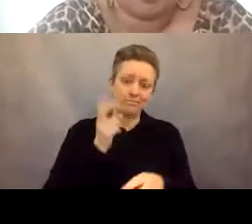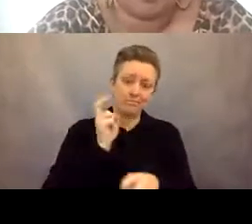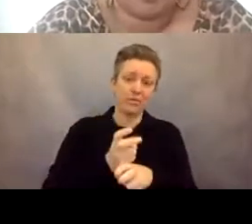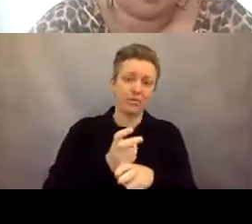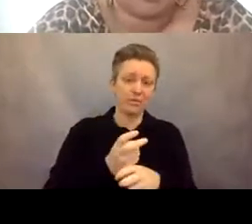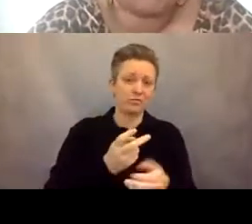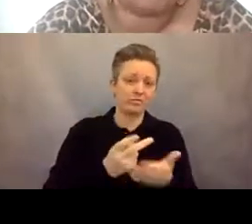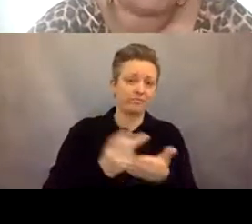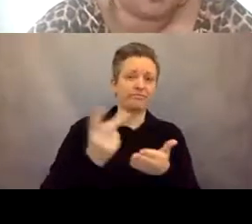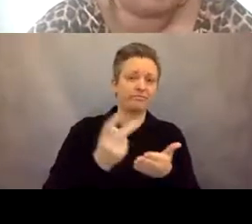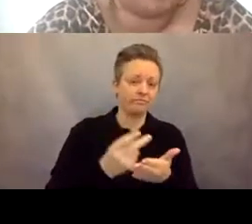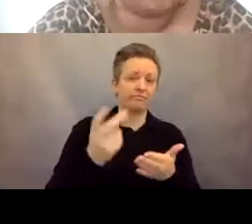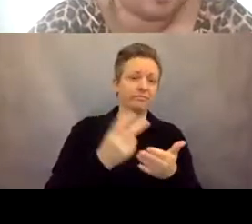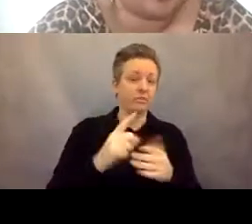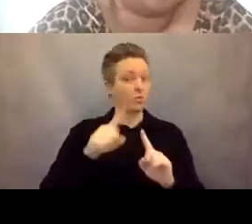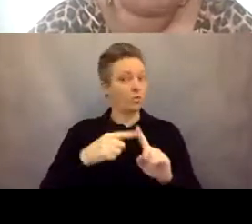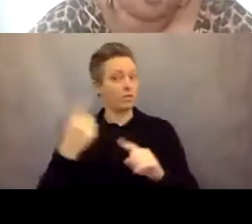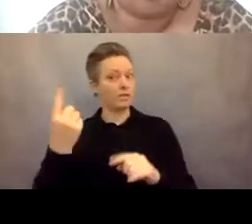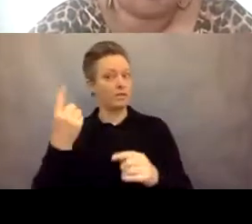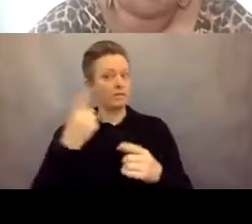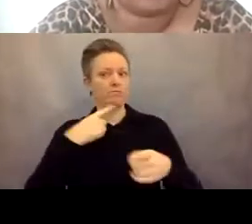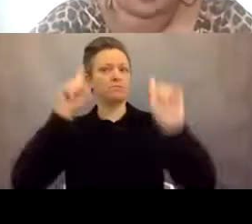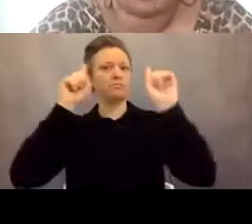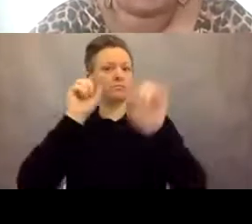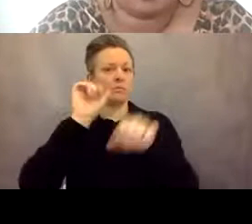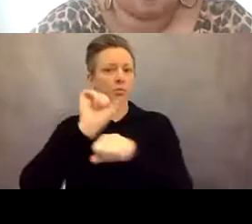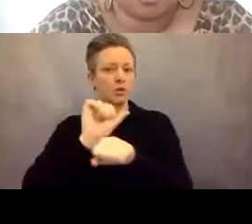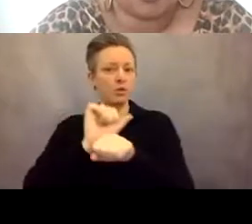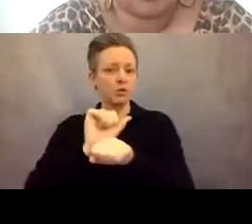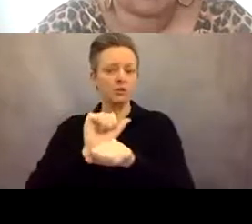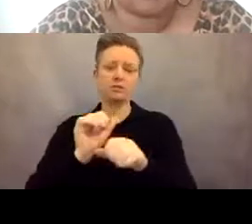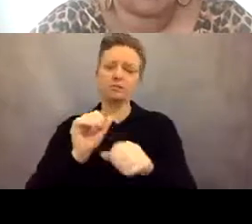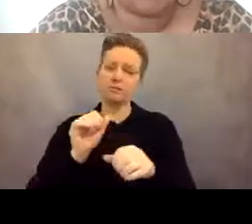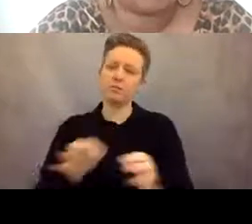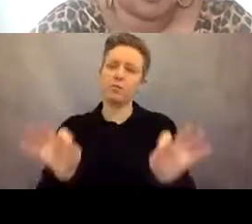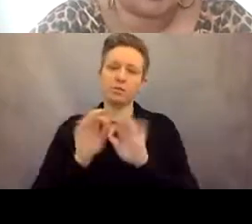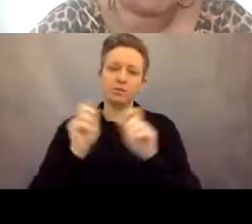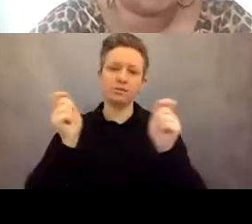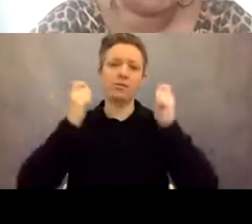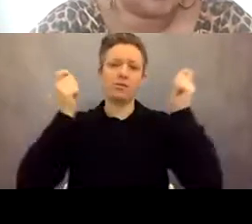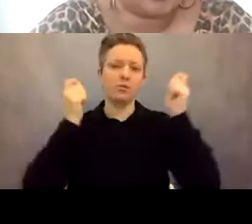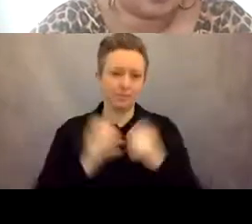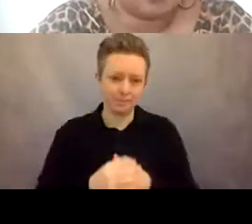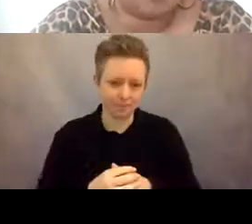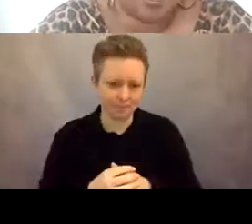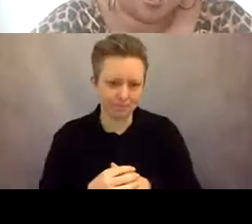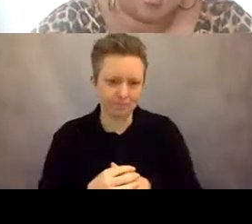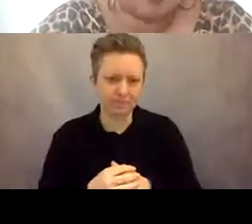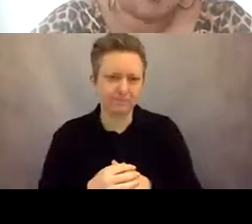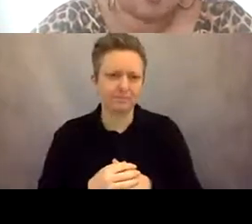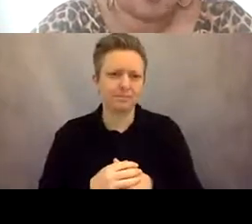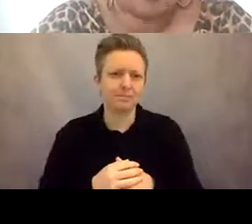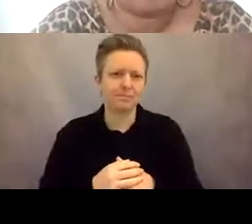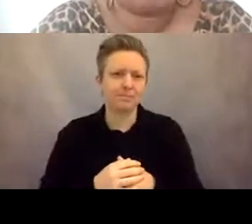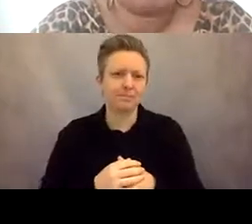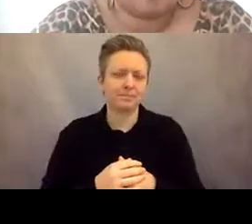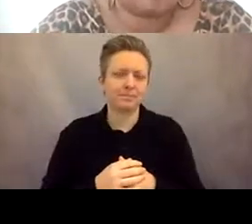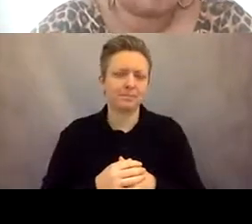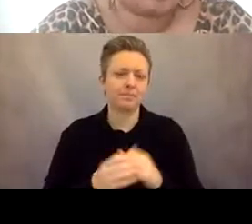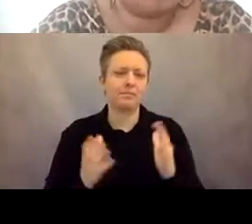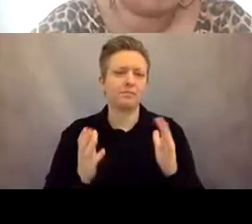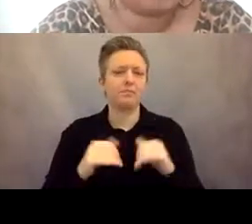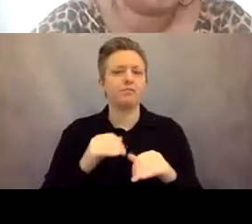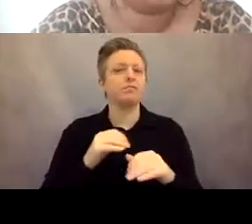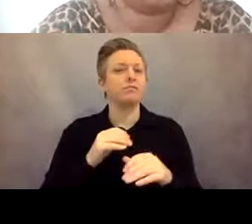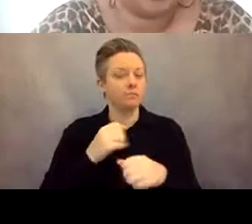still. Set and maintain clear boundaries and honor your limits. Engage in holistic self-care. And then remember